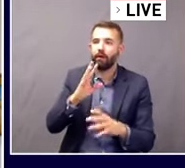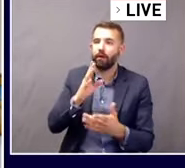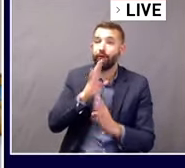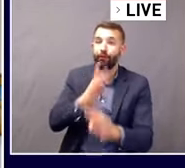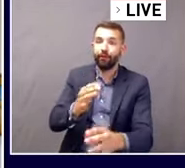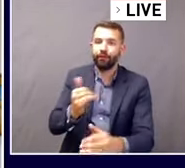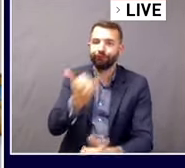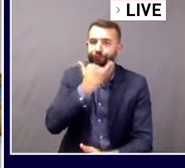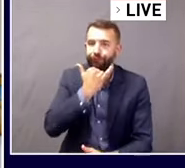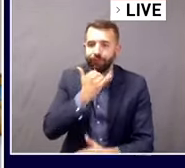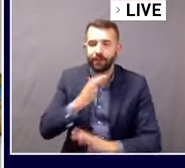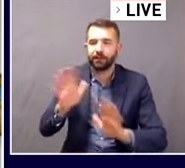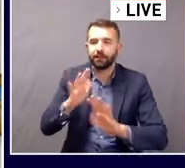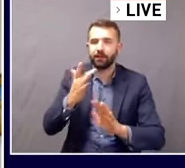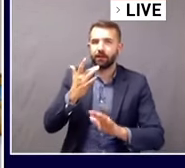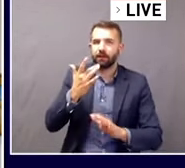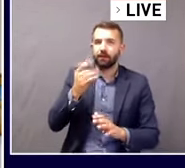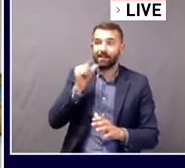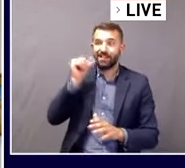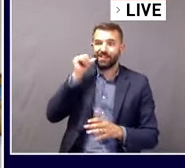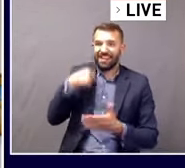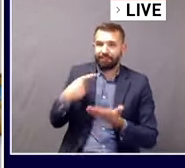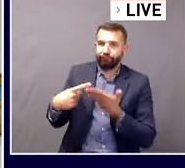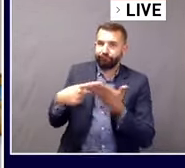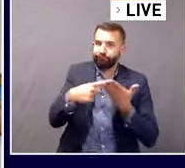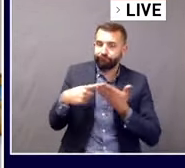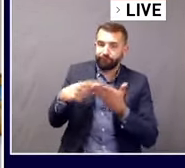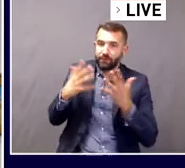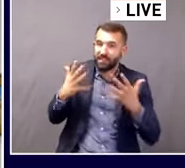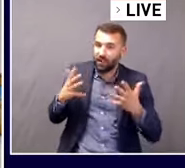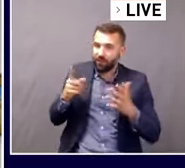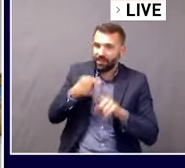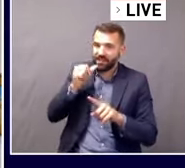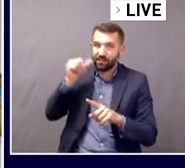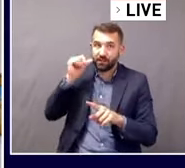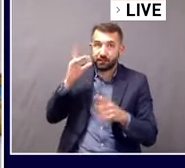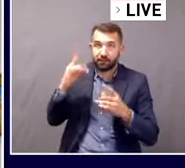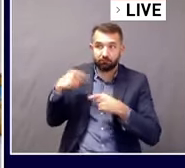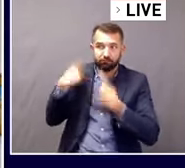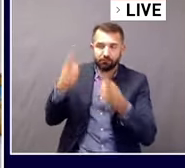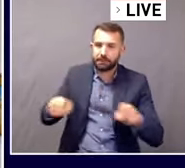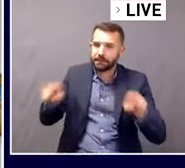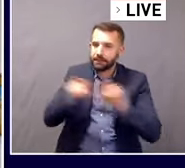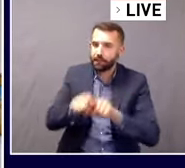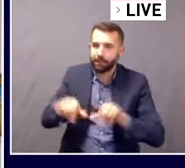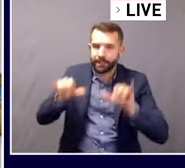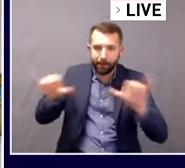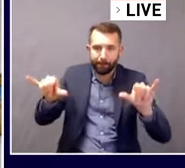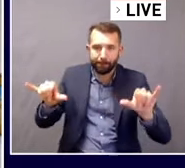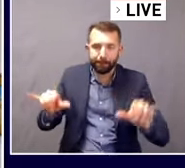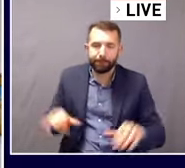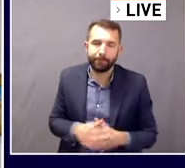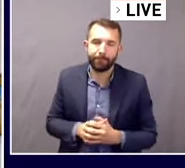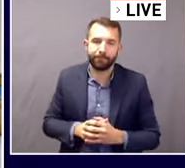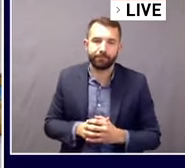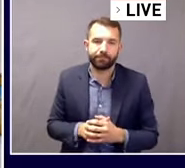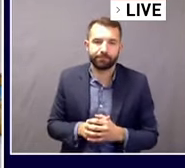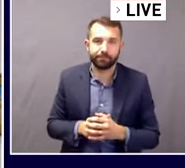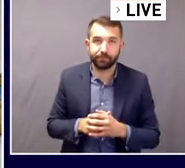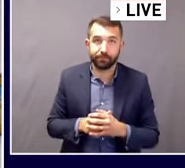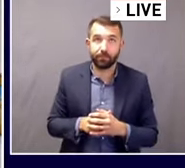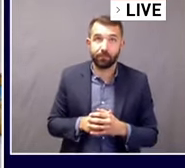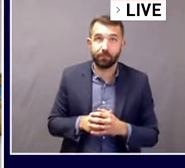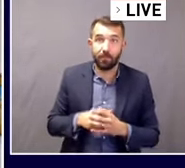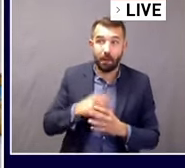at when they were able to do X versus Y, that would be something they would be in a better position to handle or address. I just don't